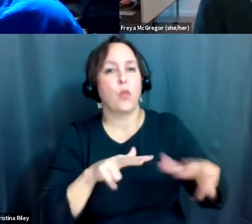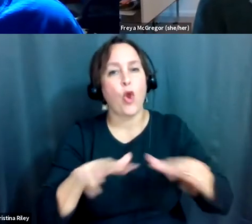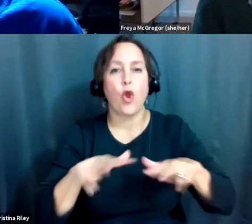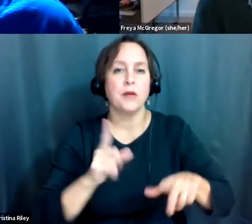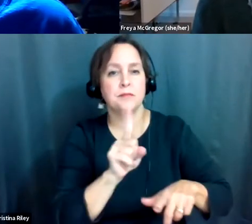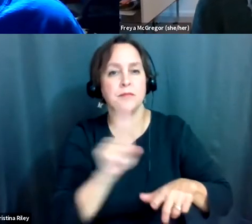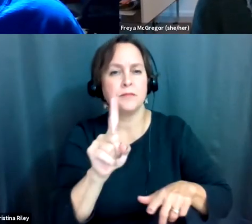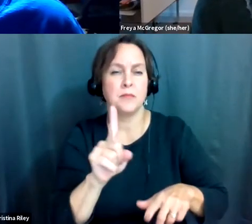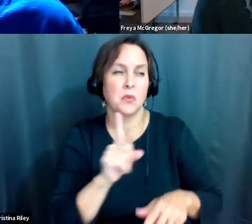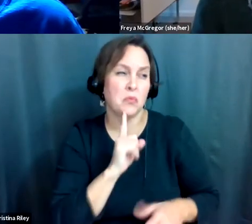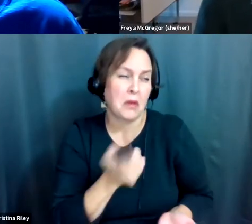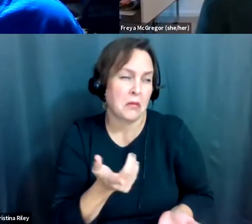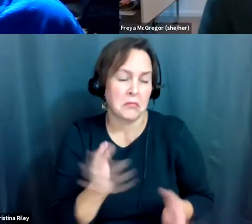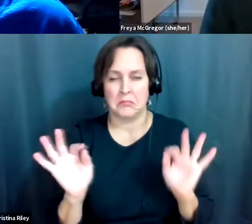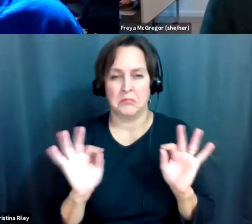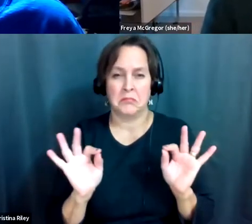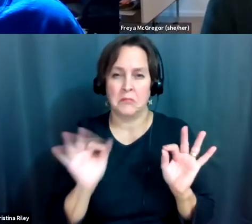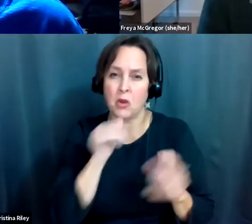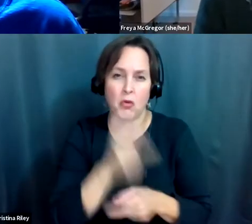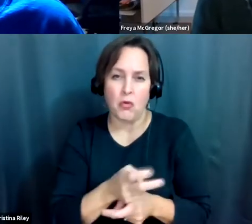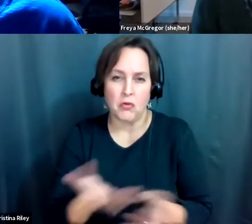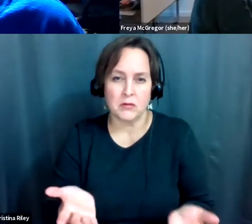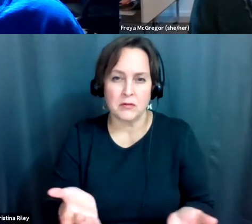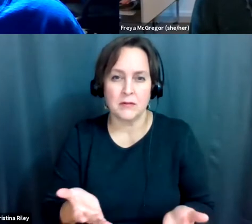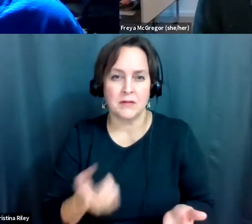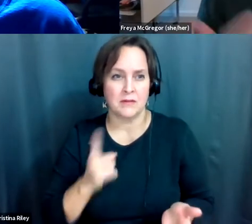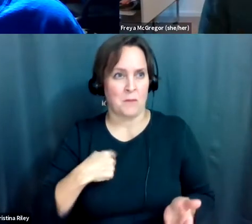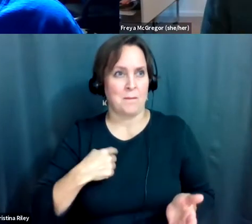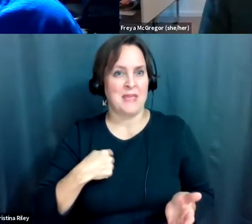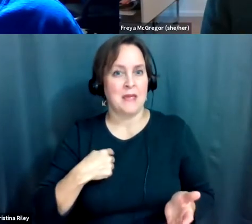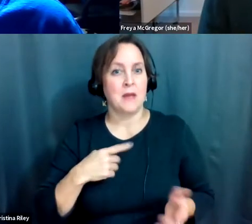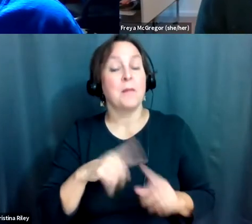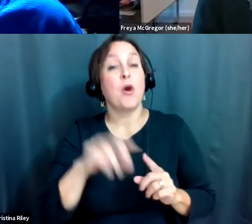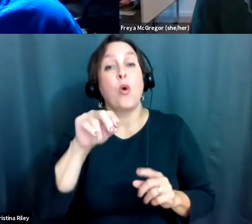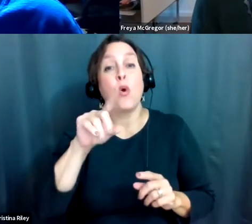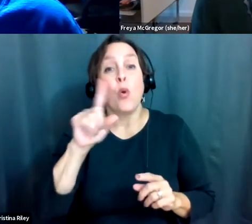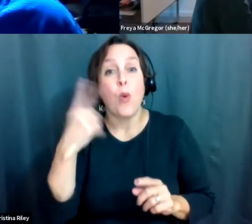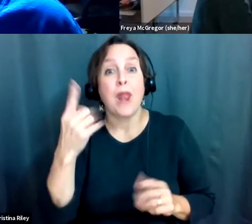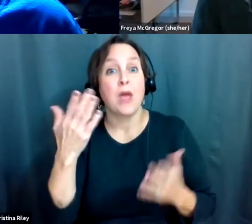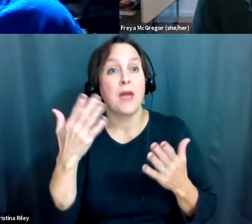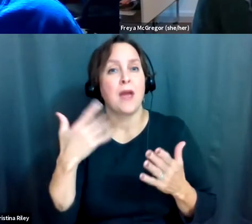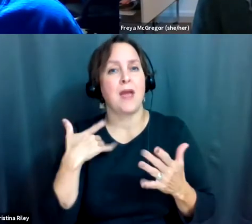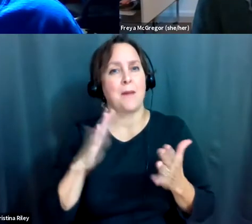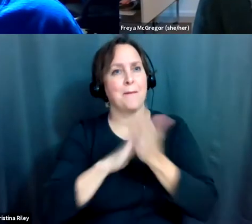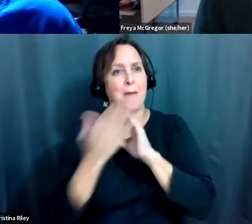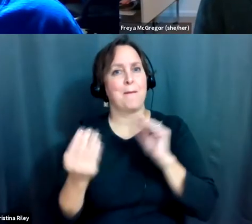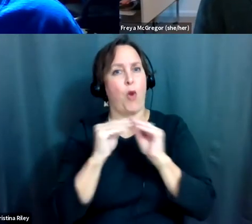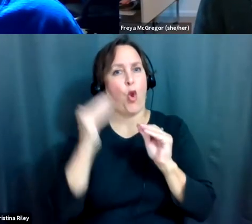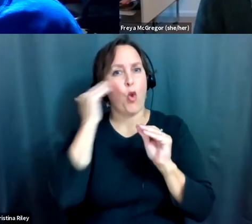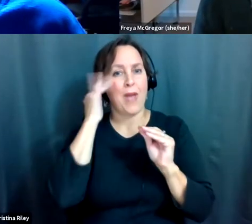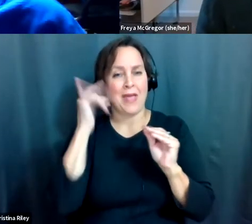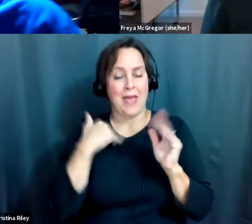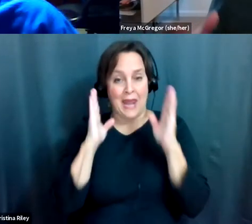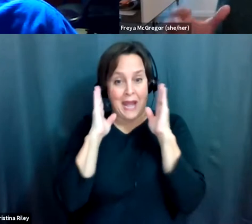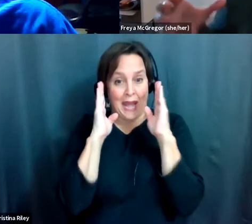yeah, it doesn't, it really doesn't take any effort, um, on, on my part, uh, only, only that I'm more aware of going through narrow spaces